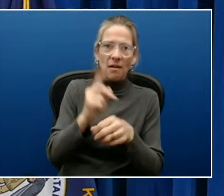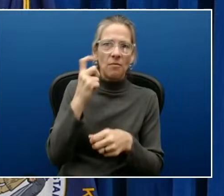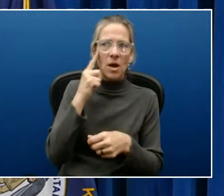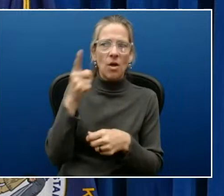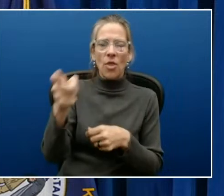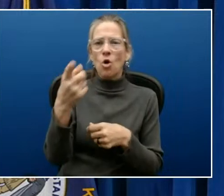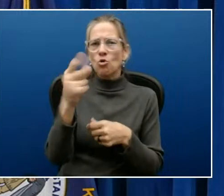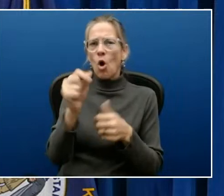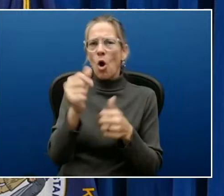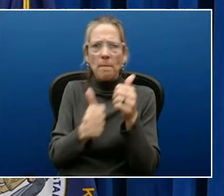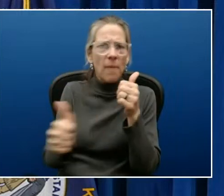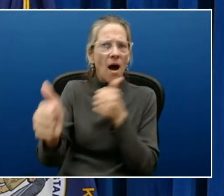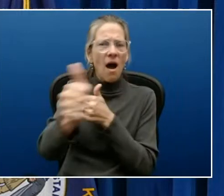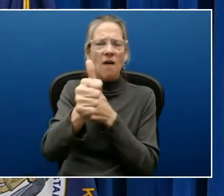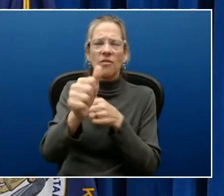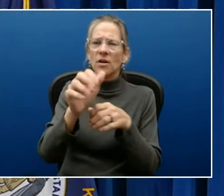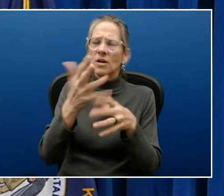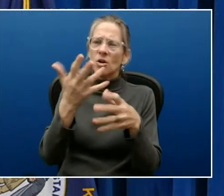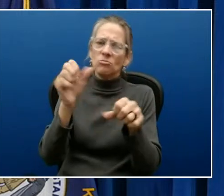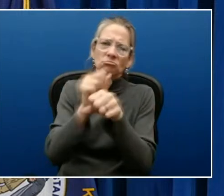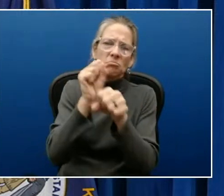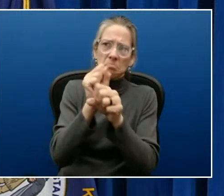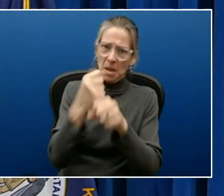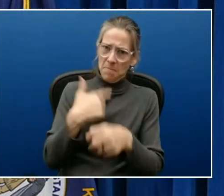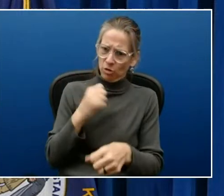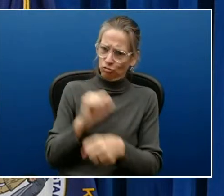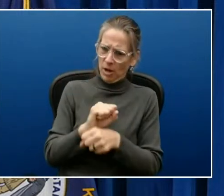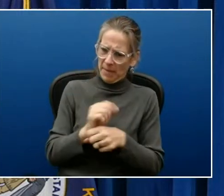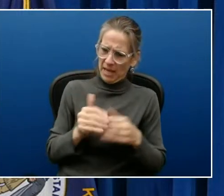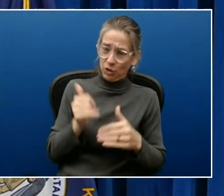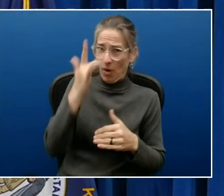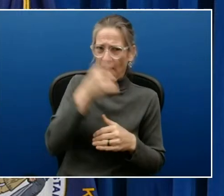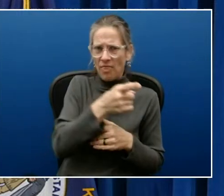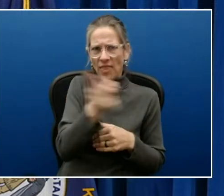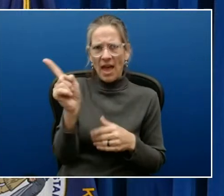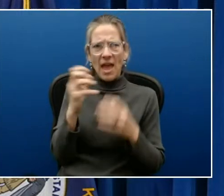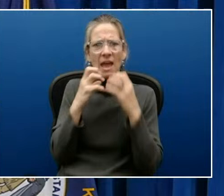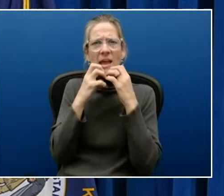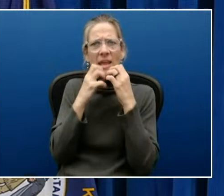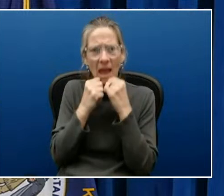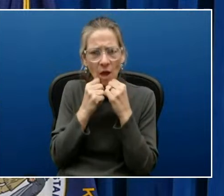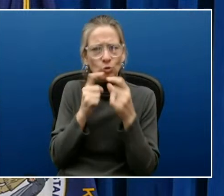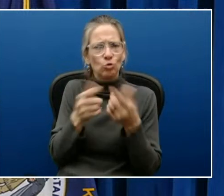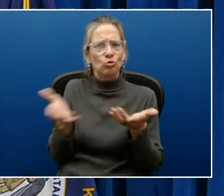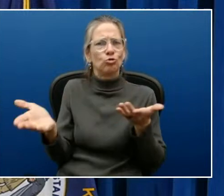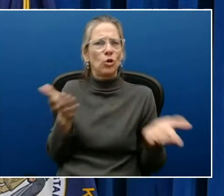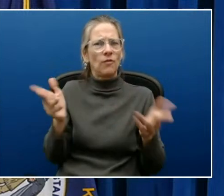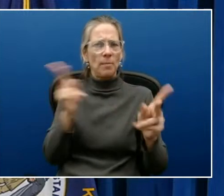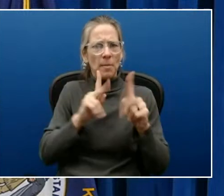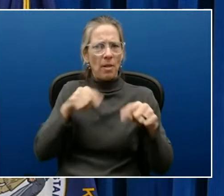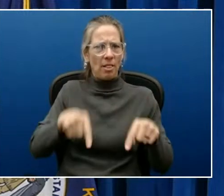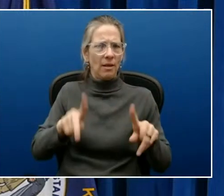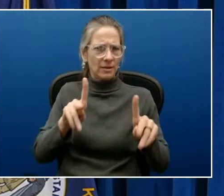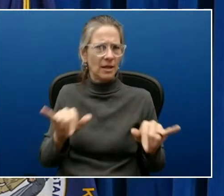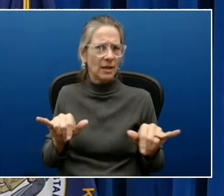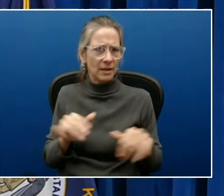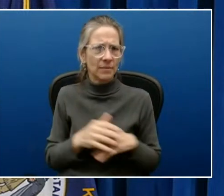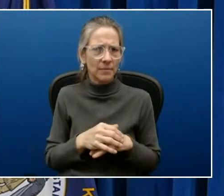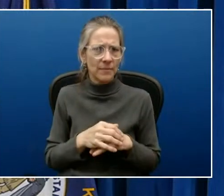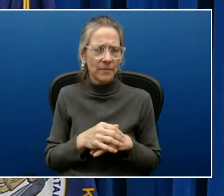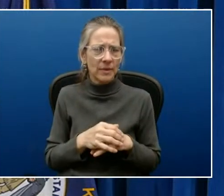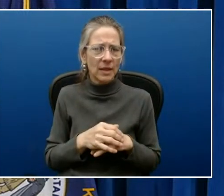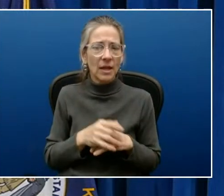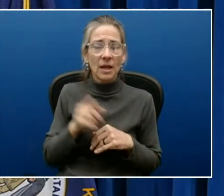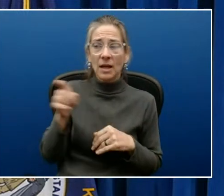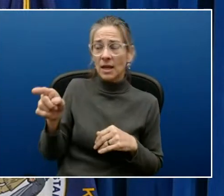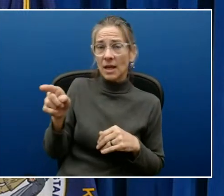job so much easier because they care so deeply about serving the people of the Commonwealth. Chief among them has been the